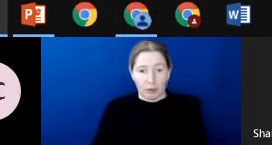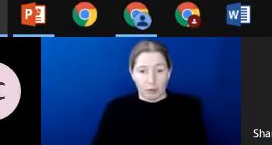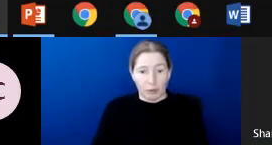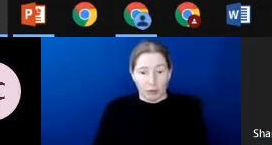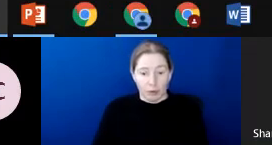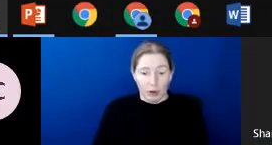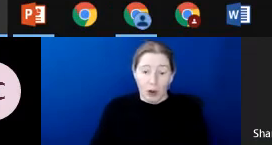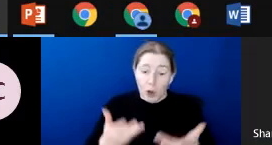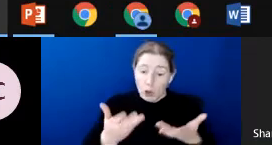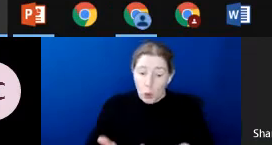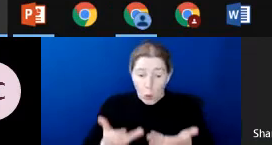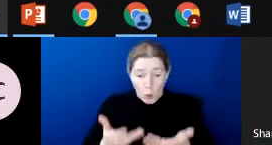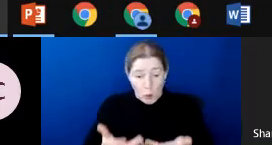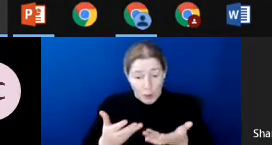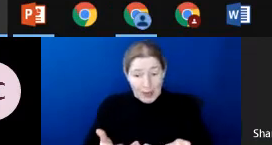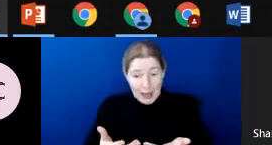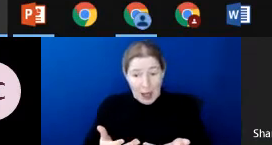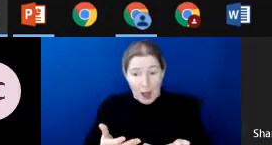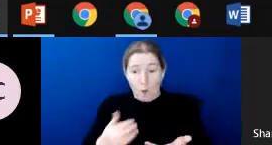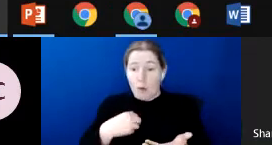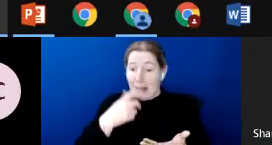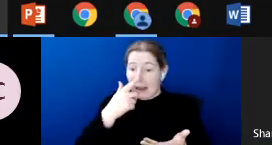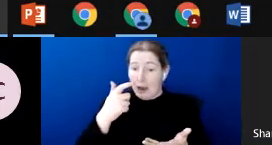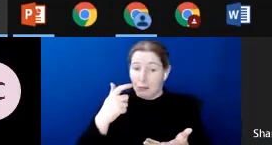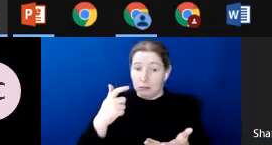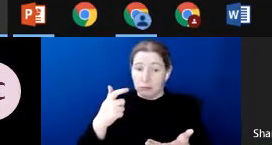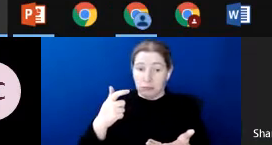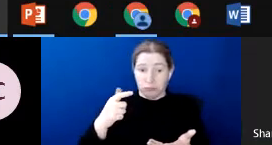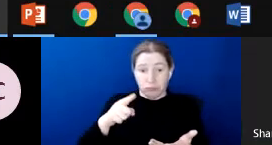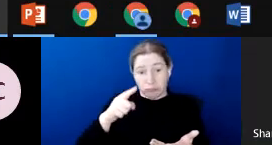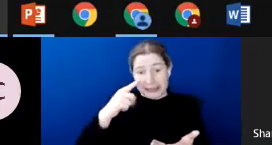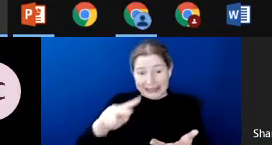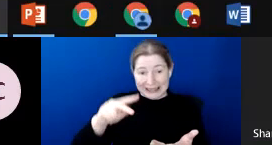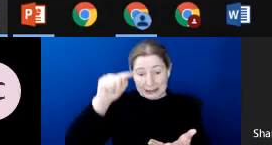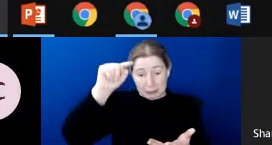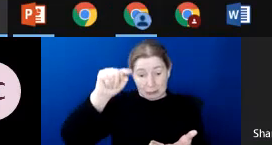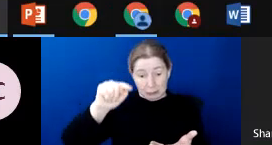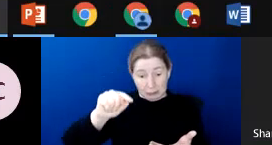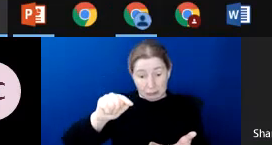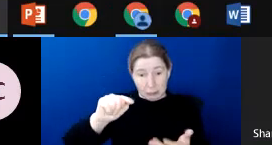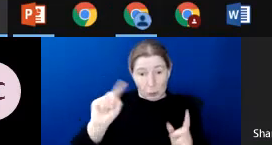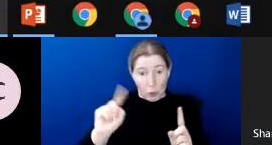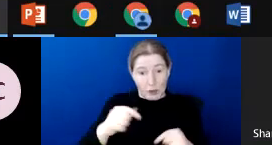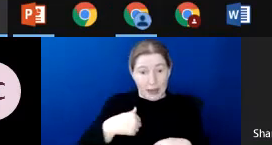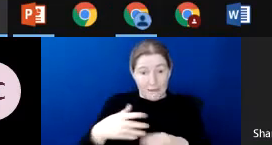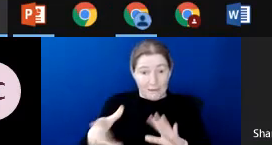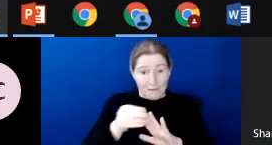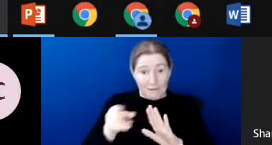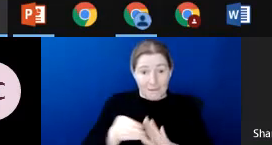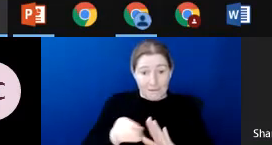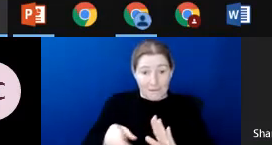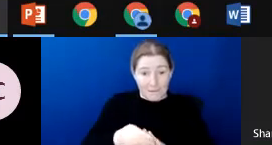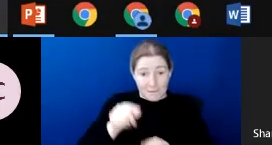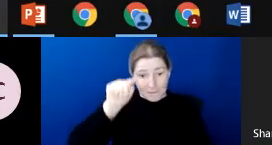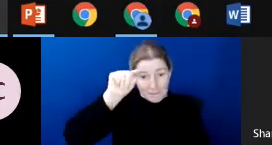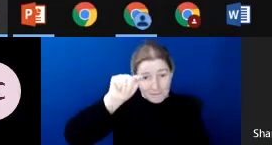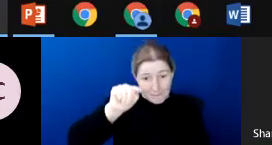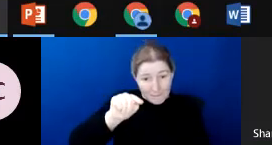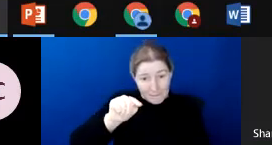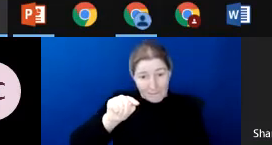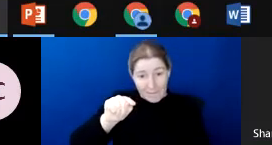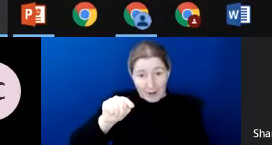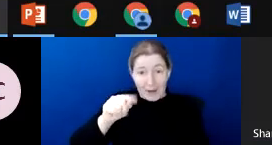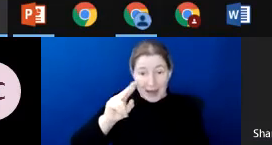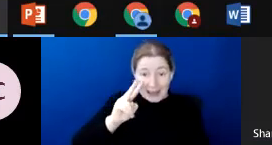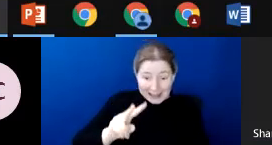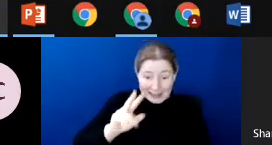So now, again, I would see all the documents that I've sent in, and I would be able to open it and see